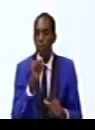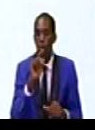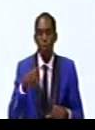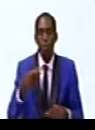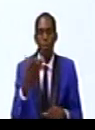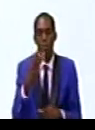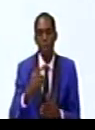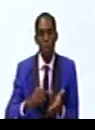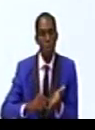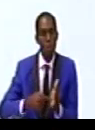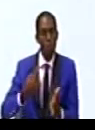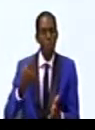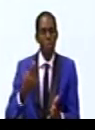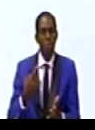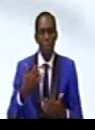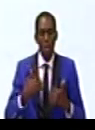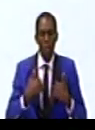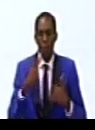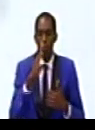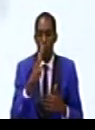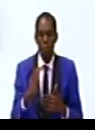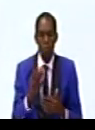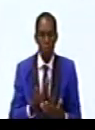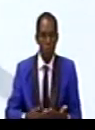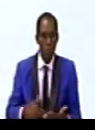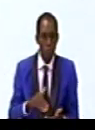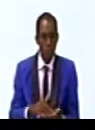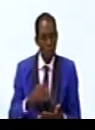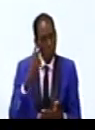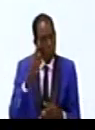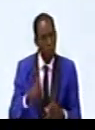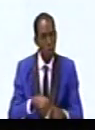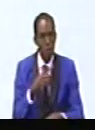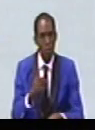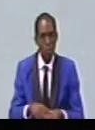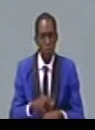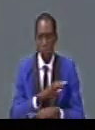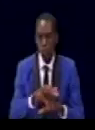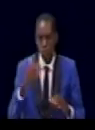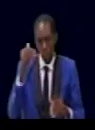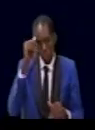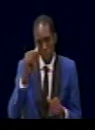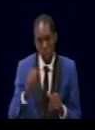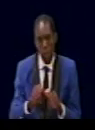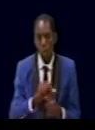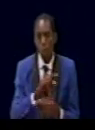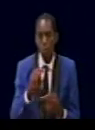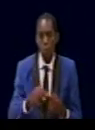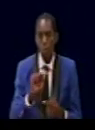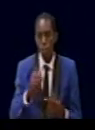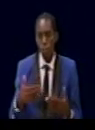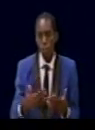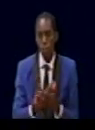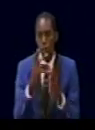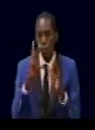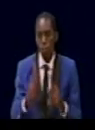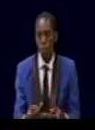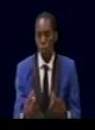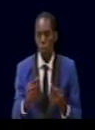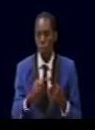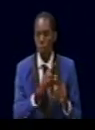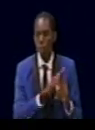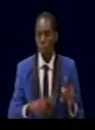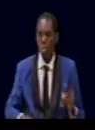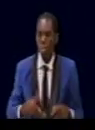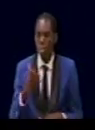enough. Have you been converted for so long you don't remember that when a new convert has come to the Lord, and there are some doubts, there